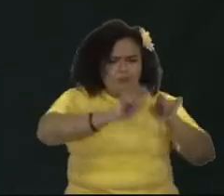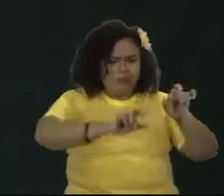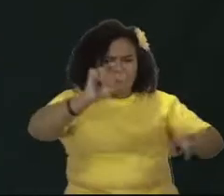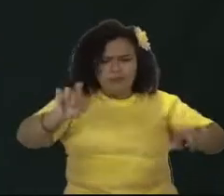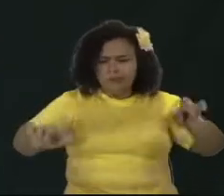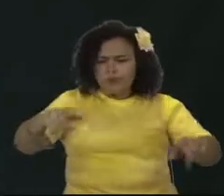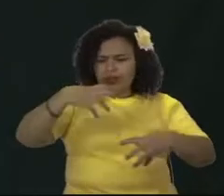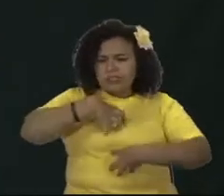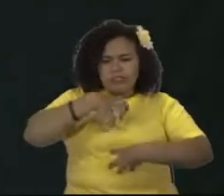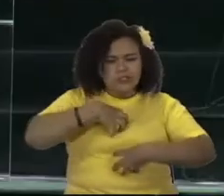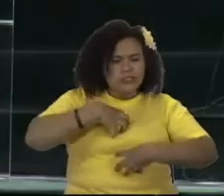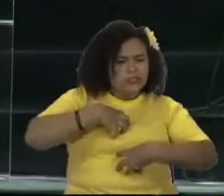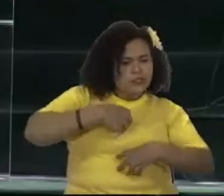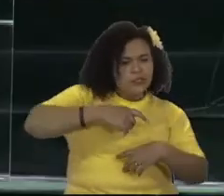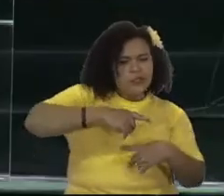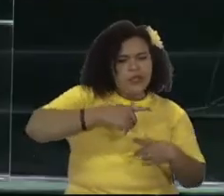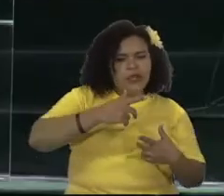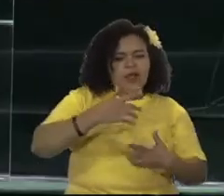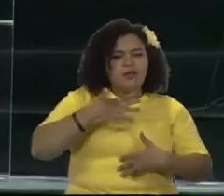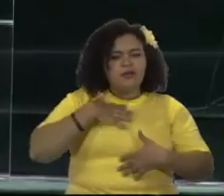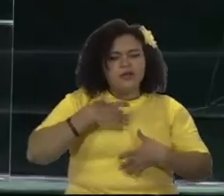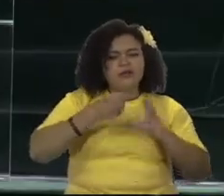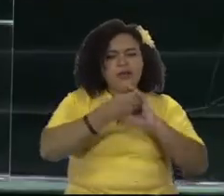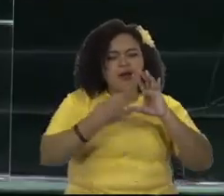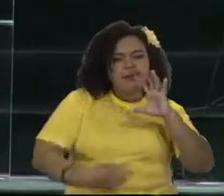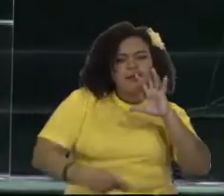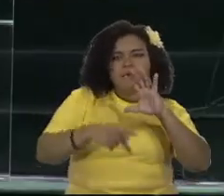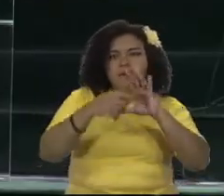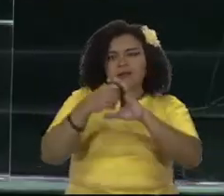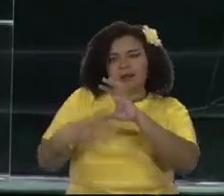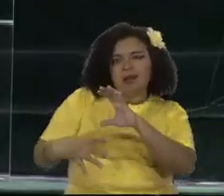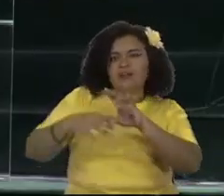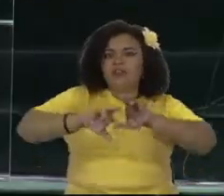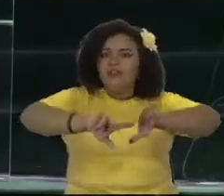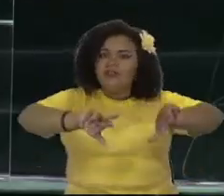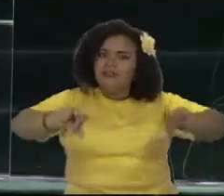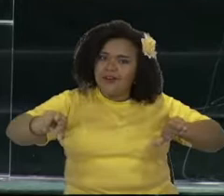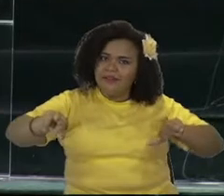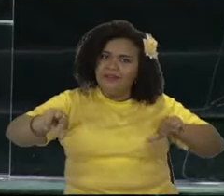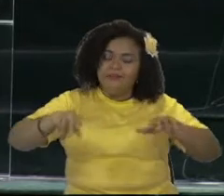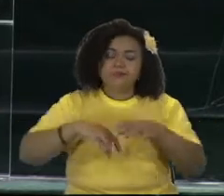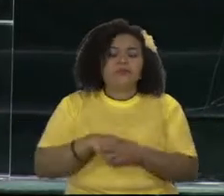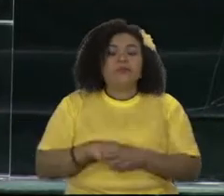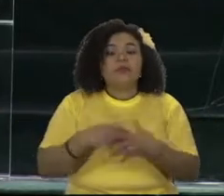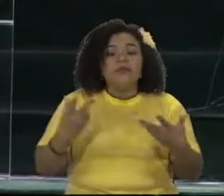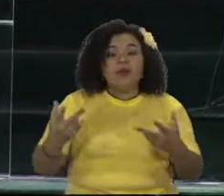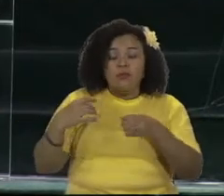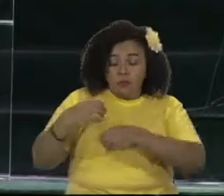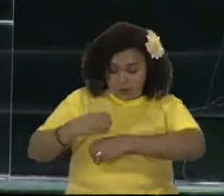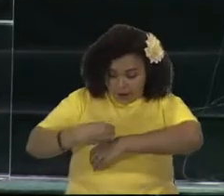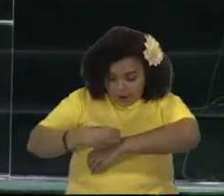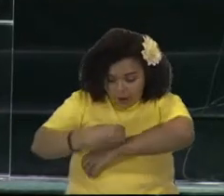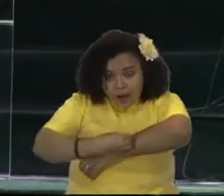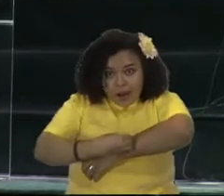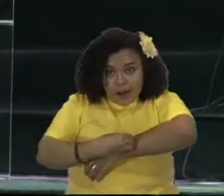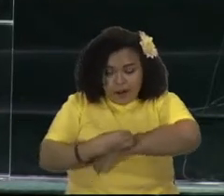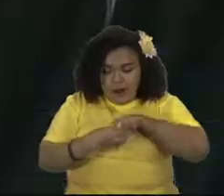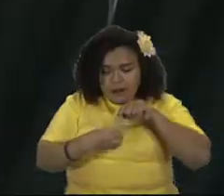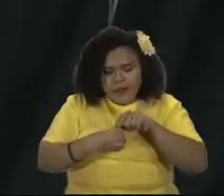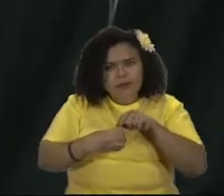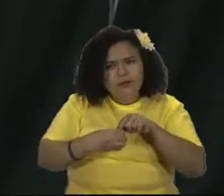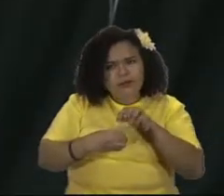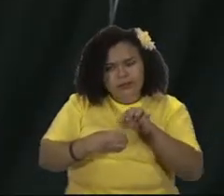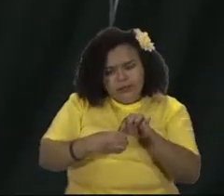So our DNA makes us what we are. And each cell, that there